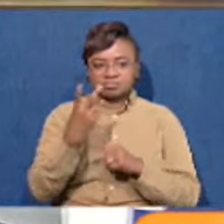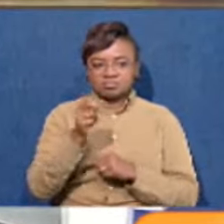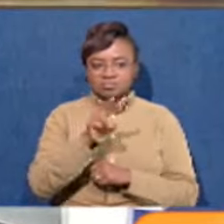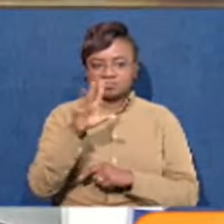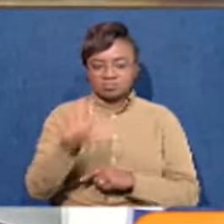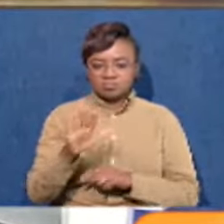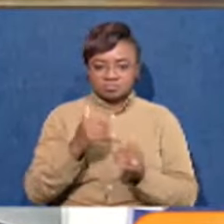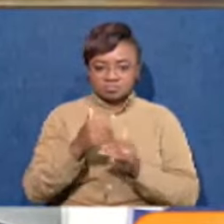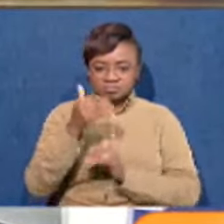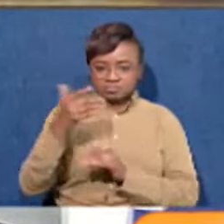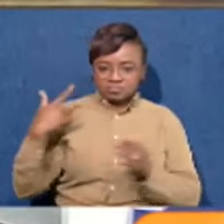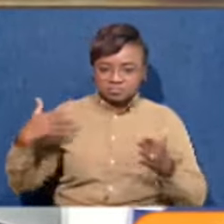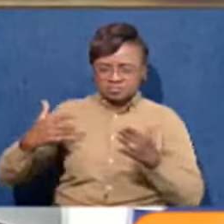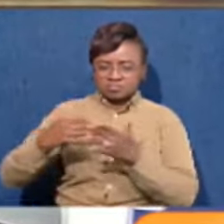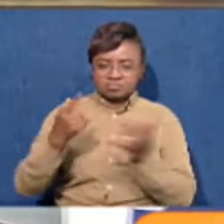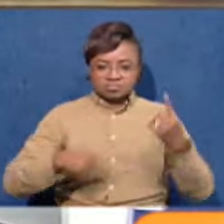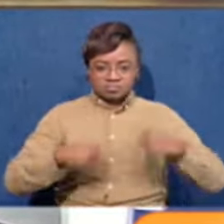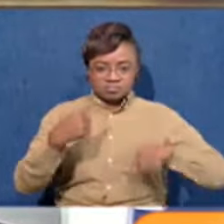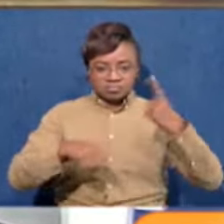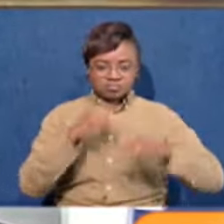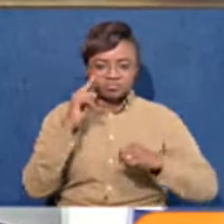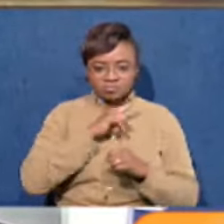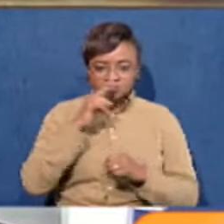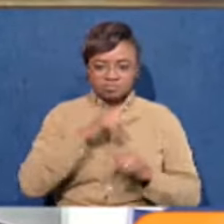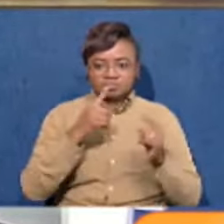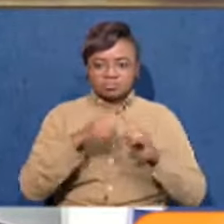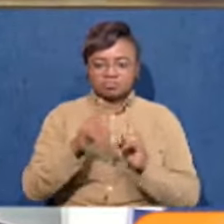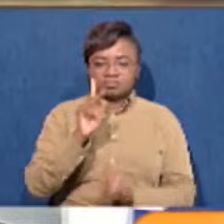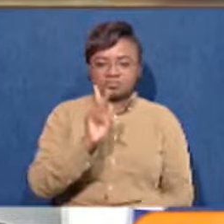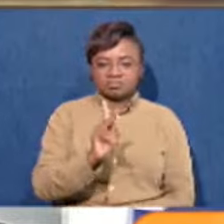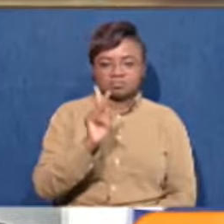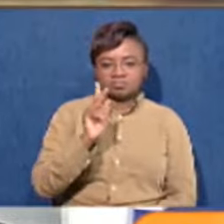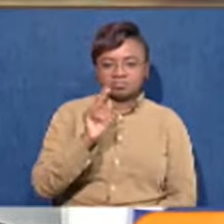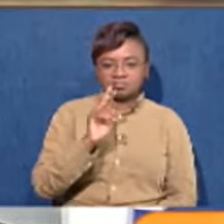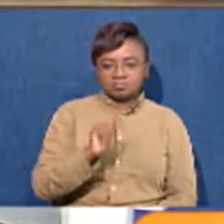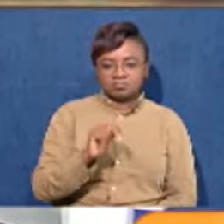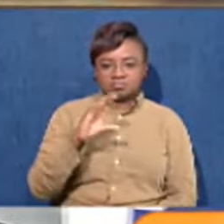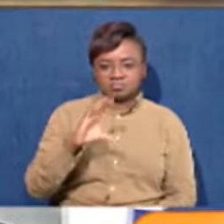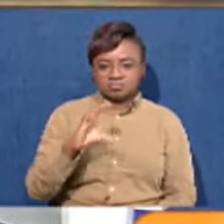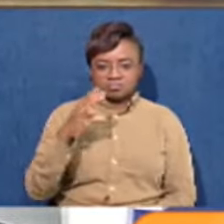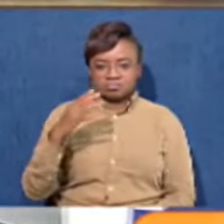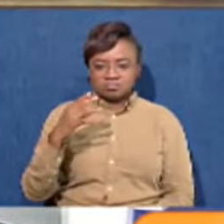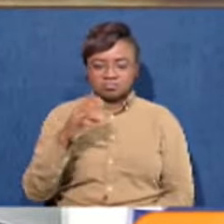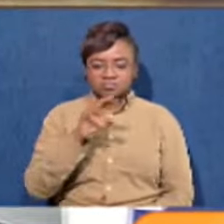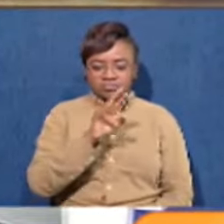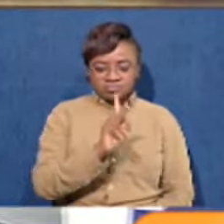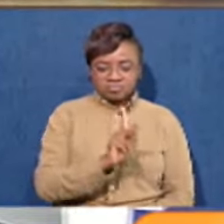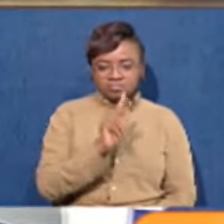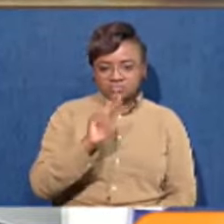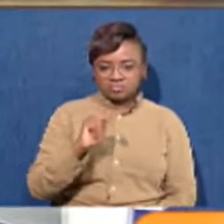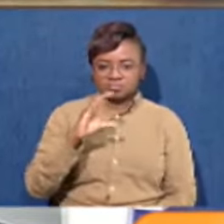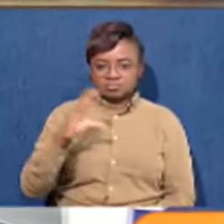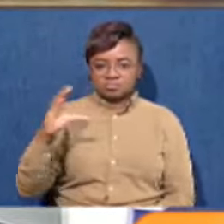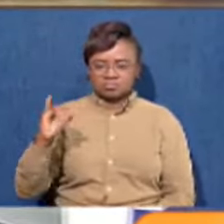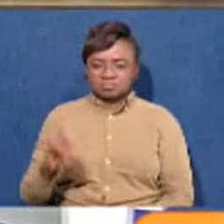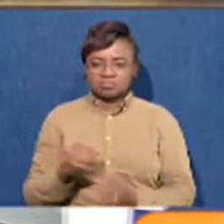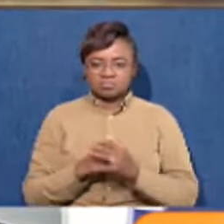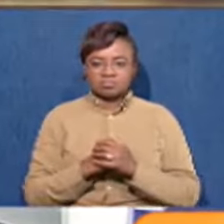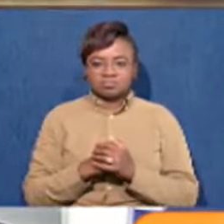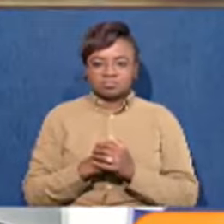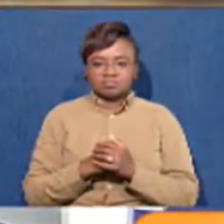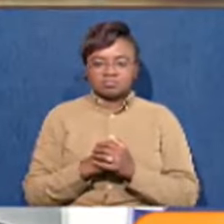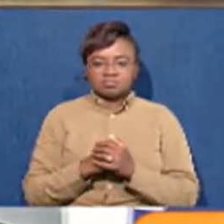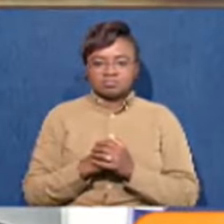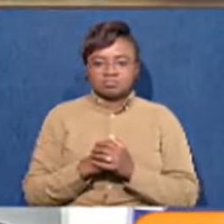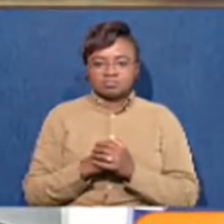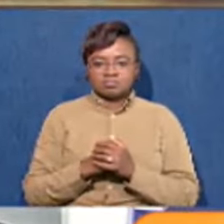after a highly competitive bidding process. The Kenya National Chamber of Commerce and Industry, that's KNCCI, has hailed this achievement, attributing it